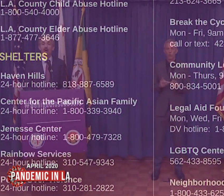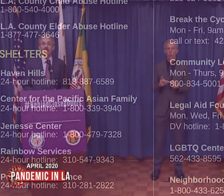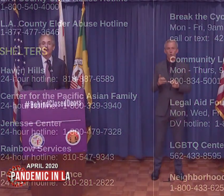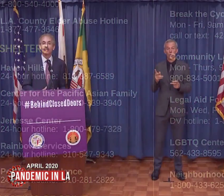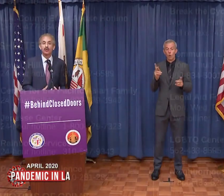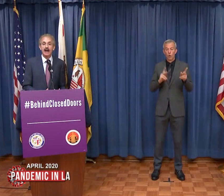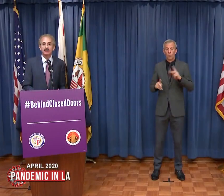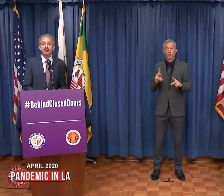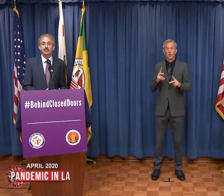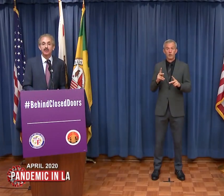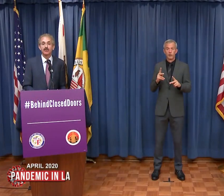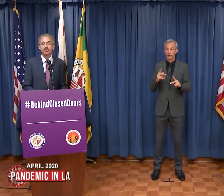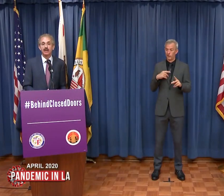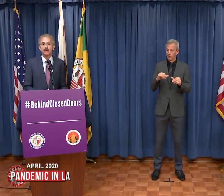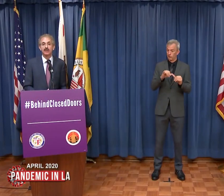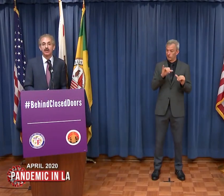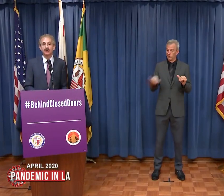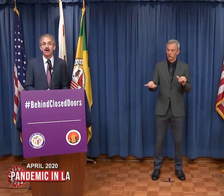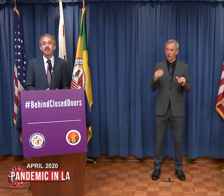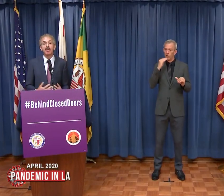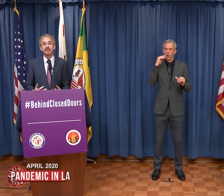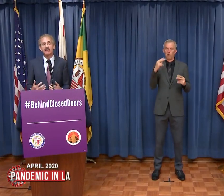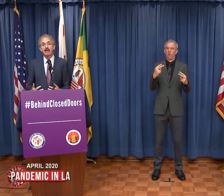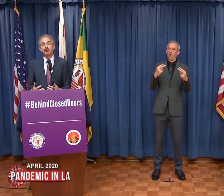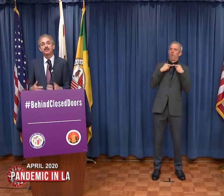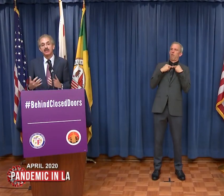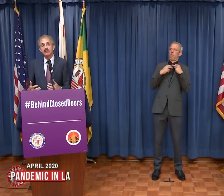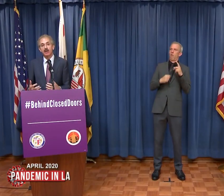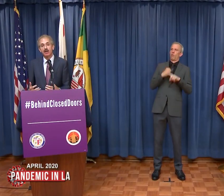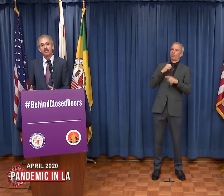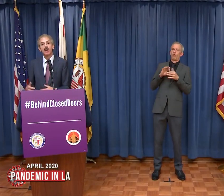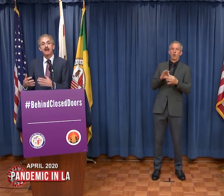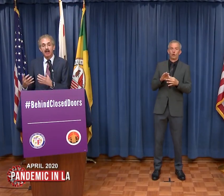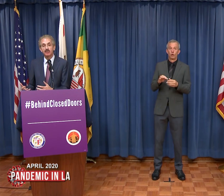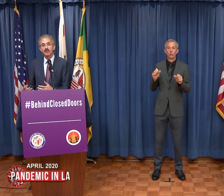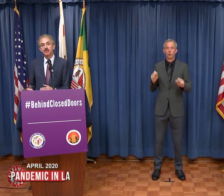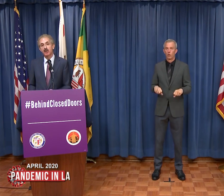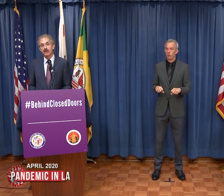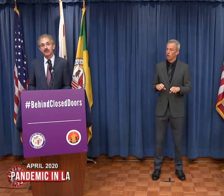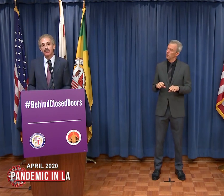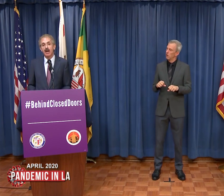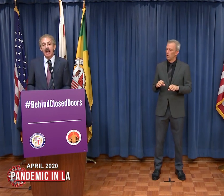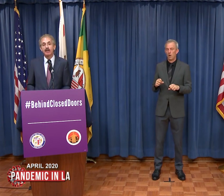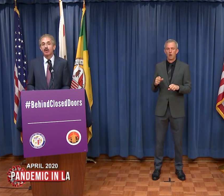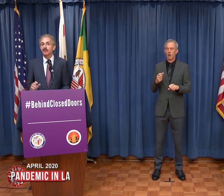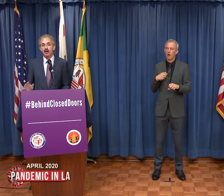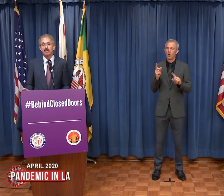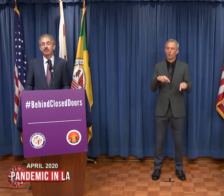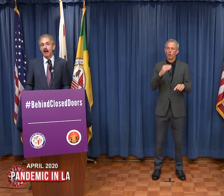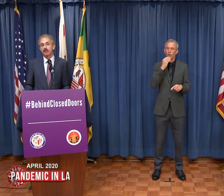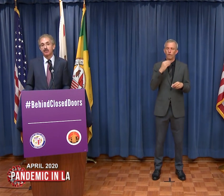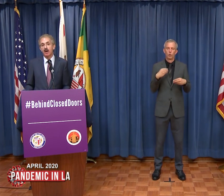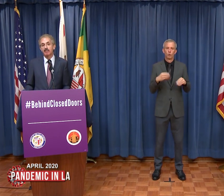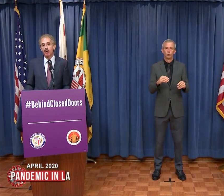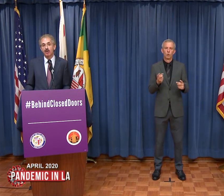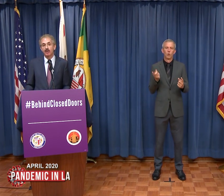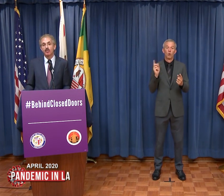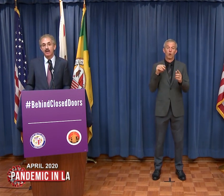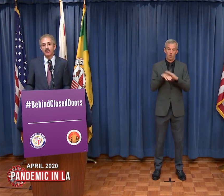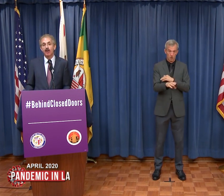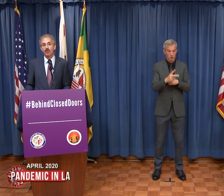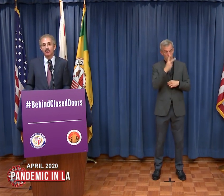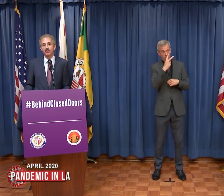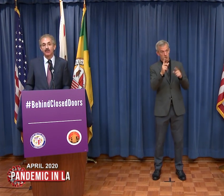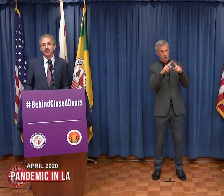people who otherwise are trapped in abusive relationships might be able to leave the home, come to these places, and we're very proud to have